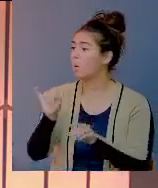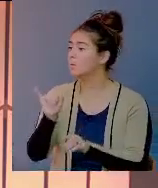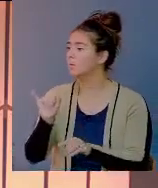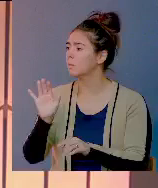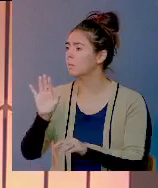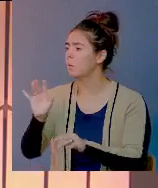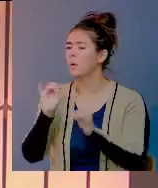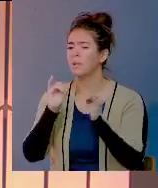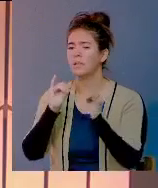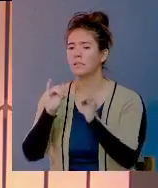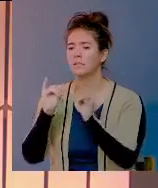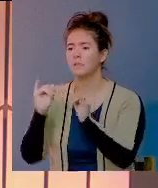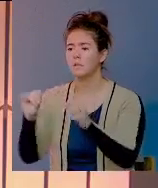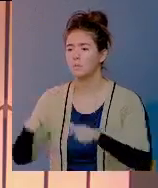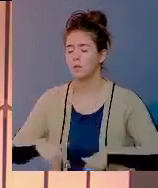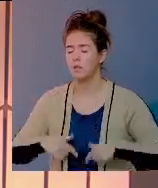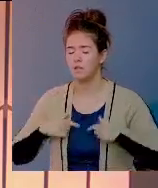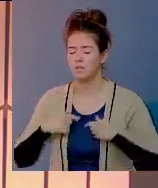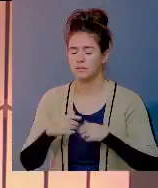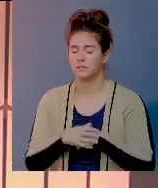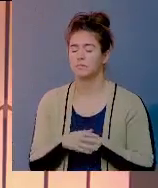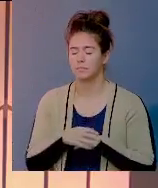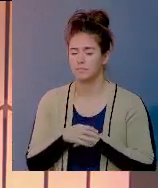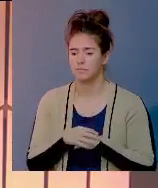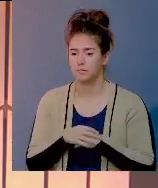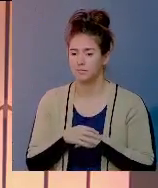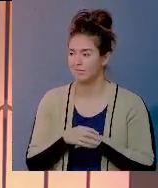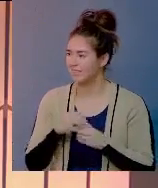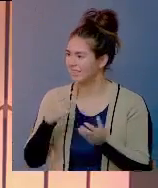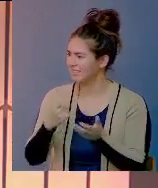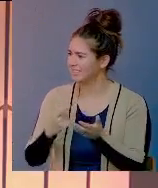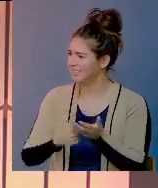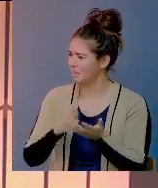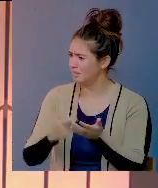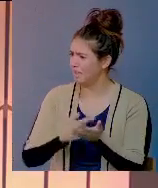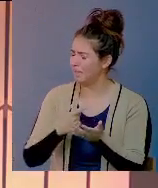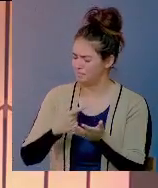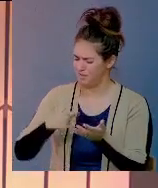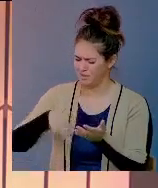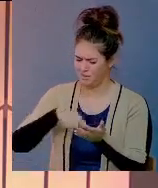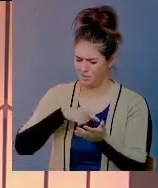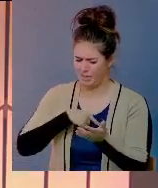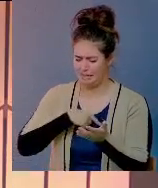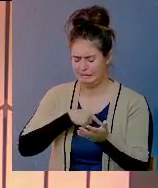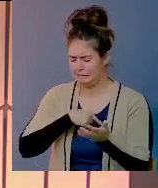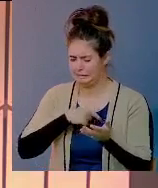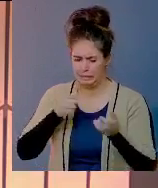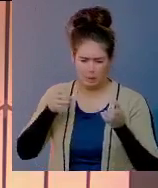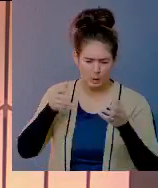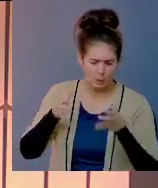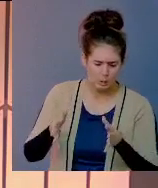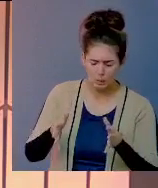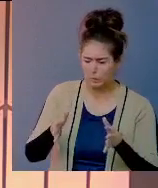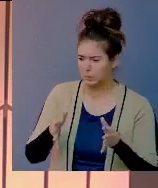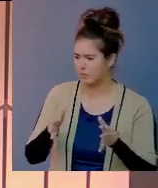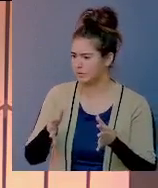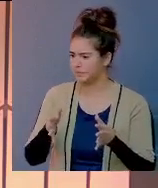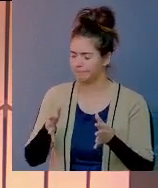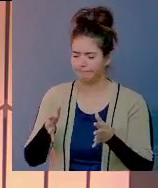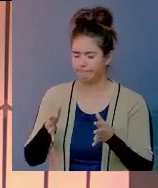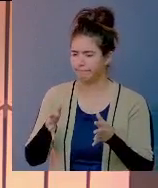And sometimes we can lose sight of the God that we serve and the truth about